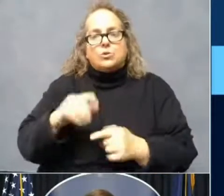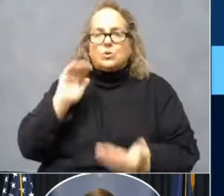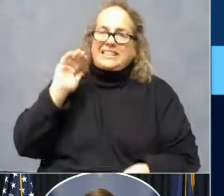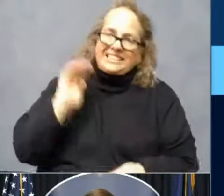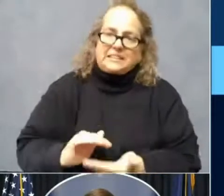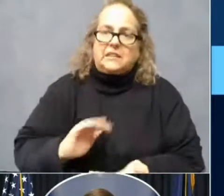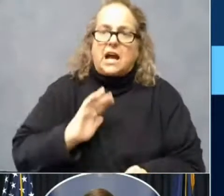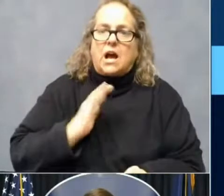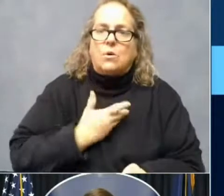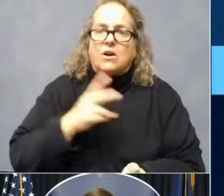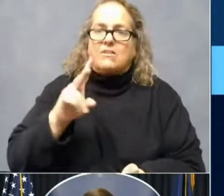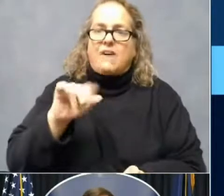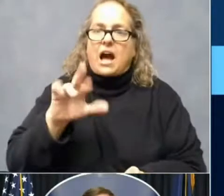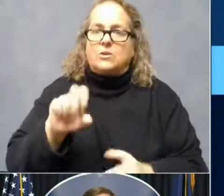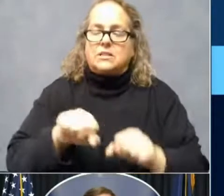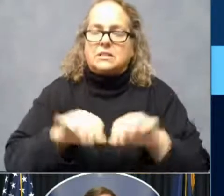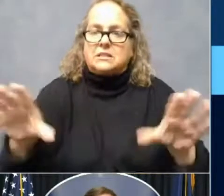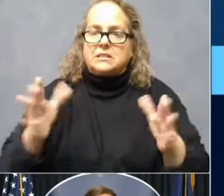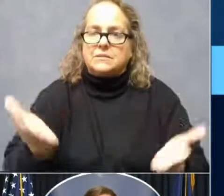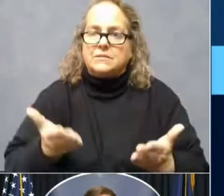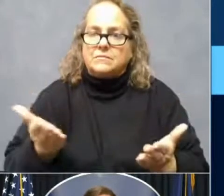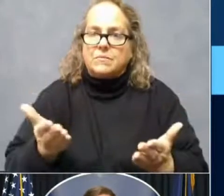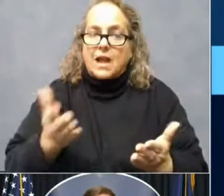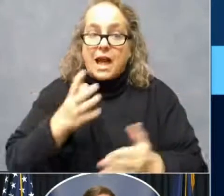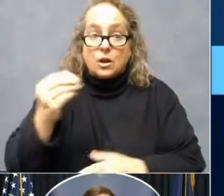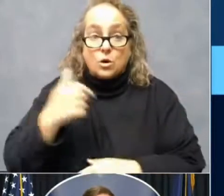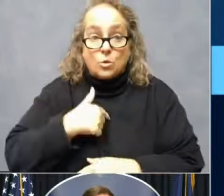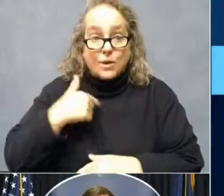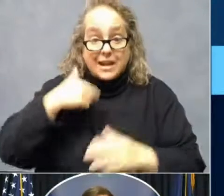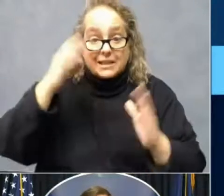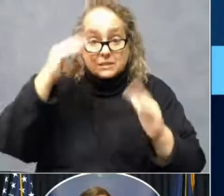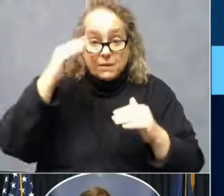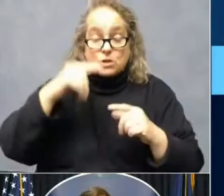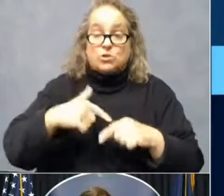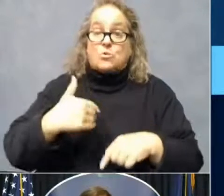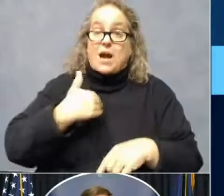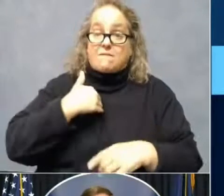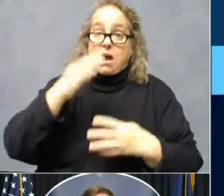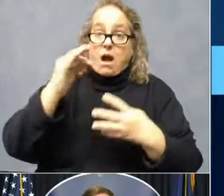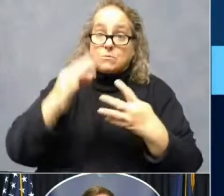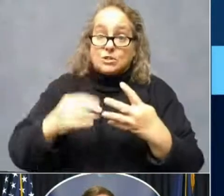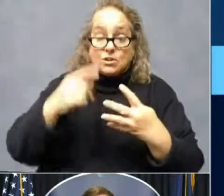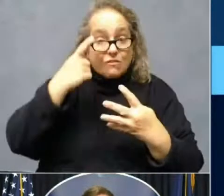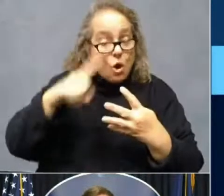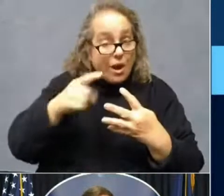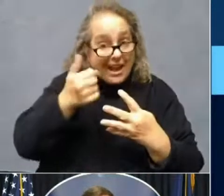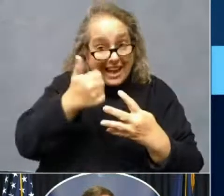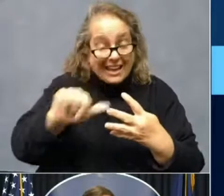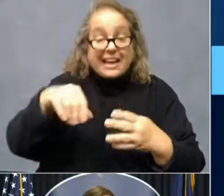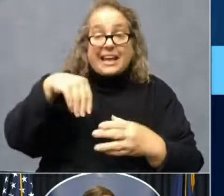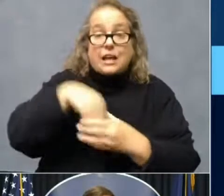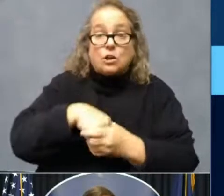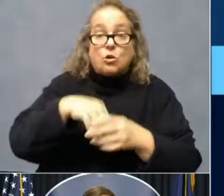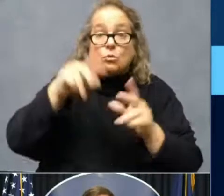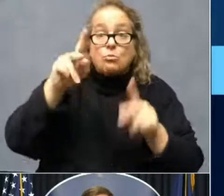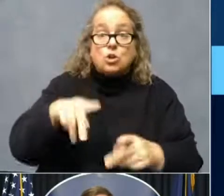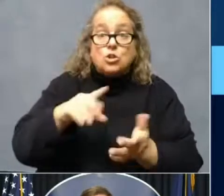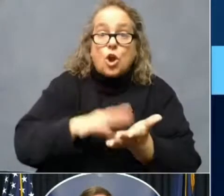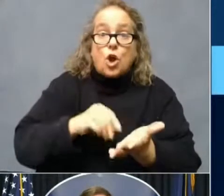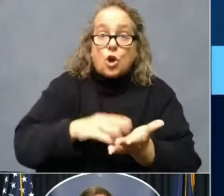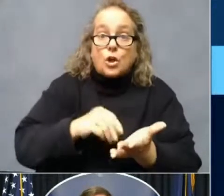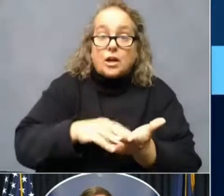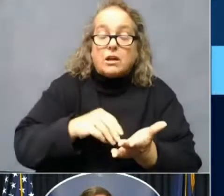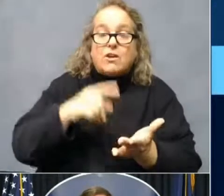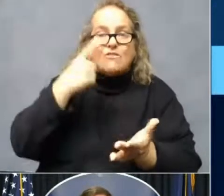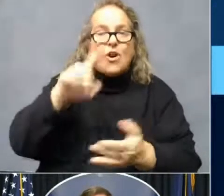expect to have options for in-person learning, even in red counties in some form, for January the 4th. We'll work